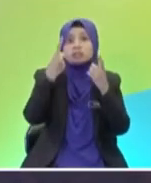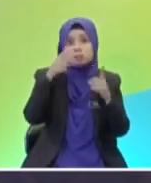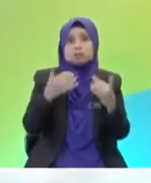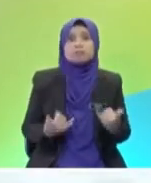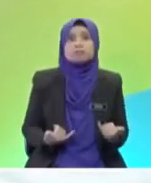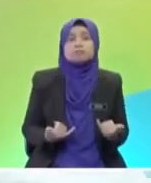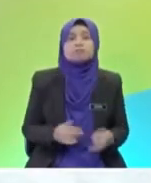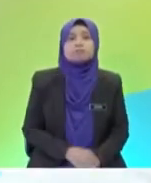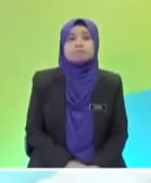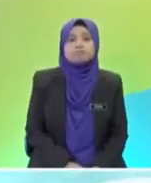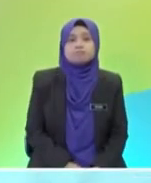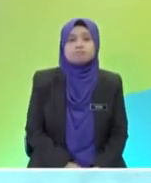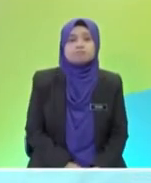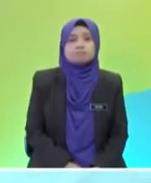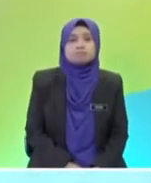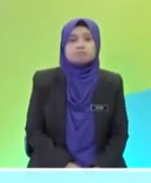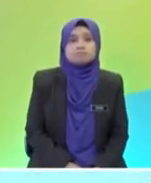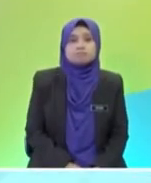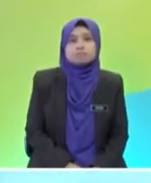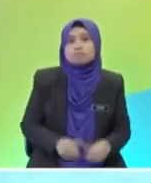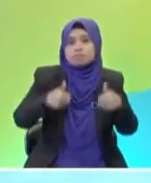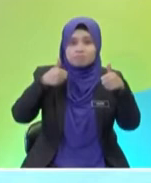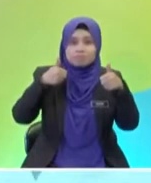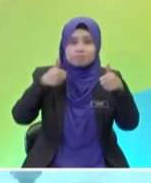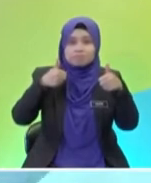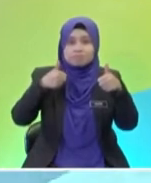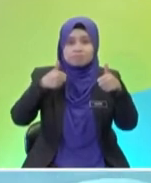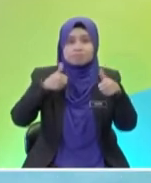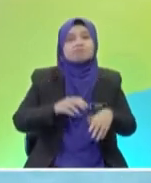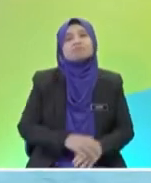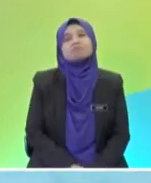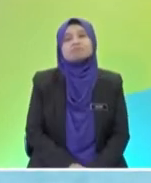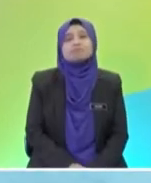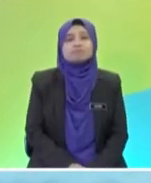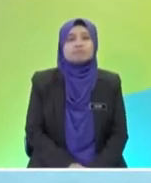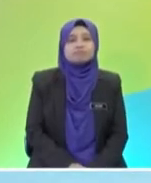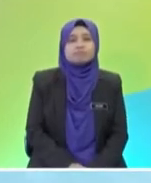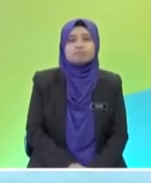Is everyone ready with your bubble map? Wow! Look at that.